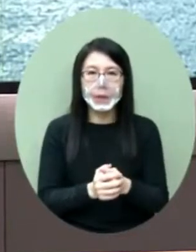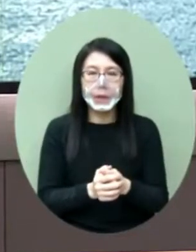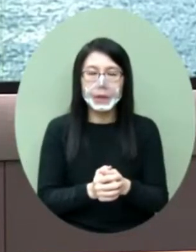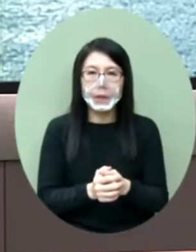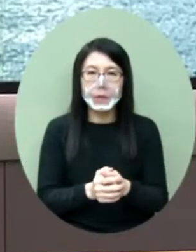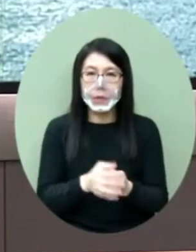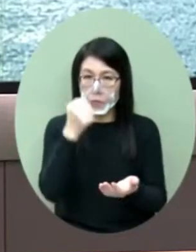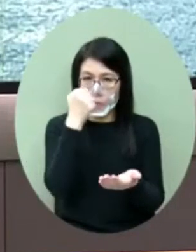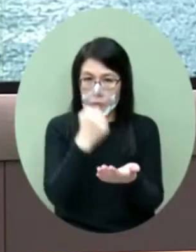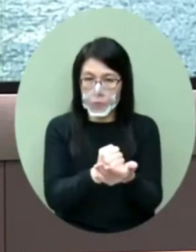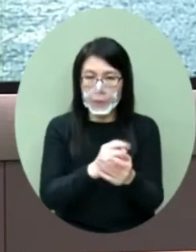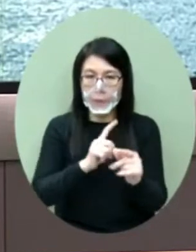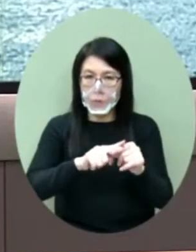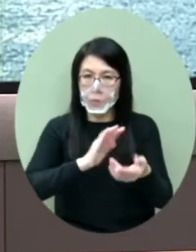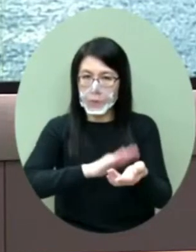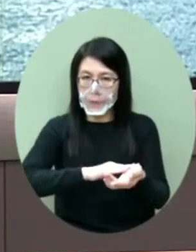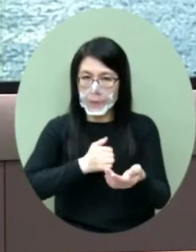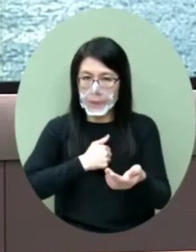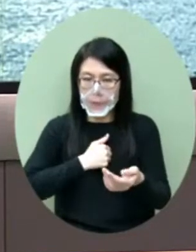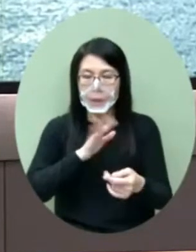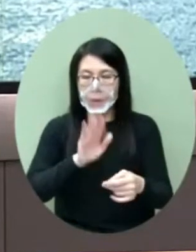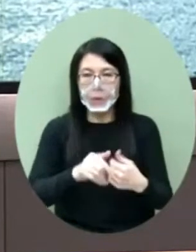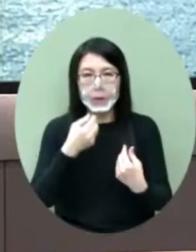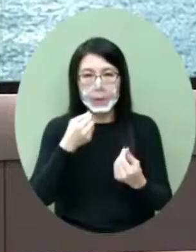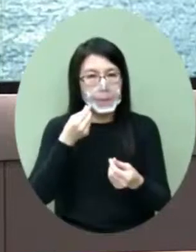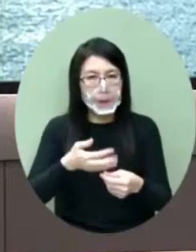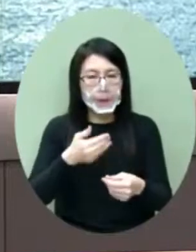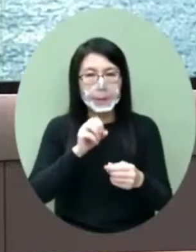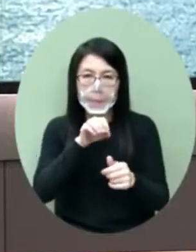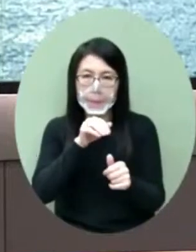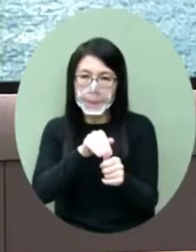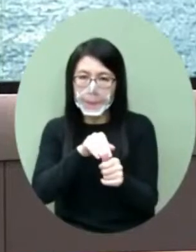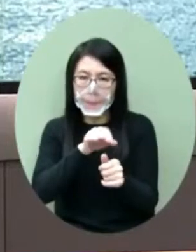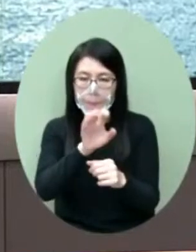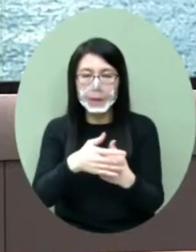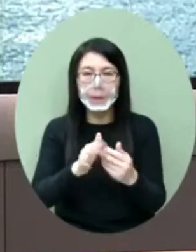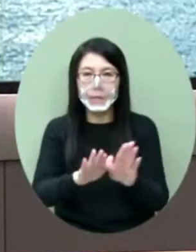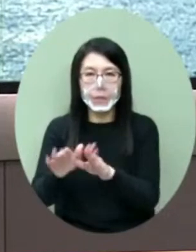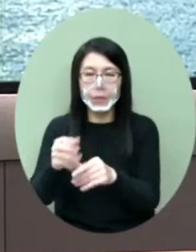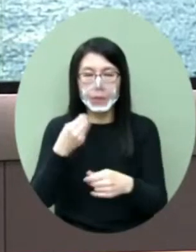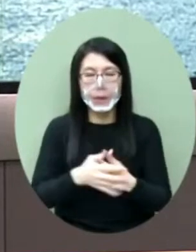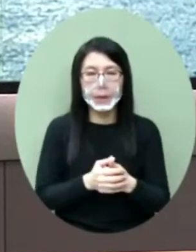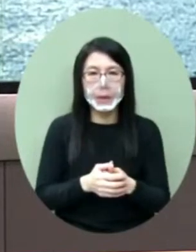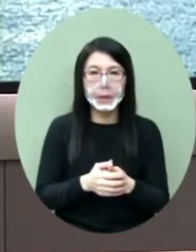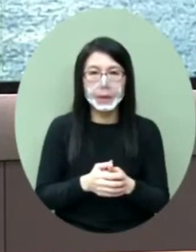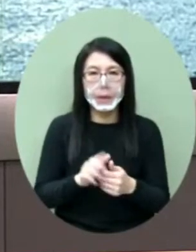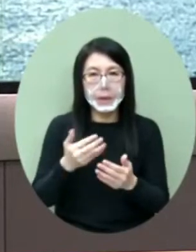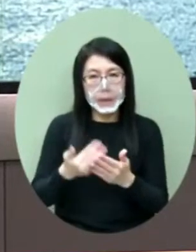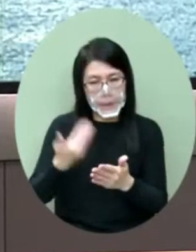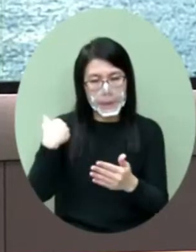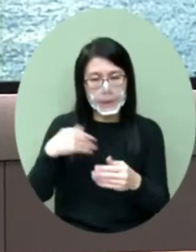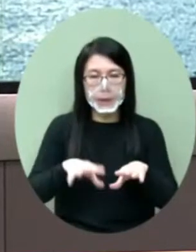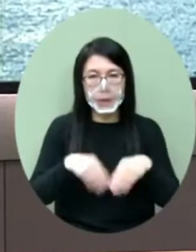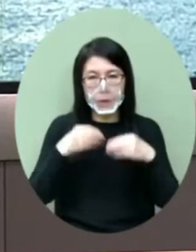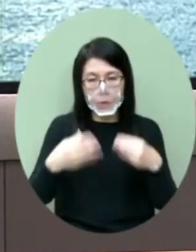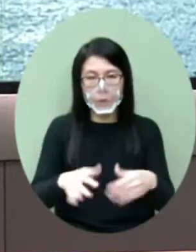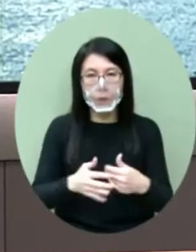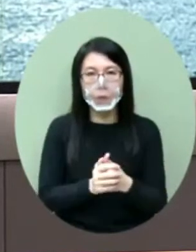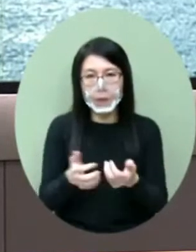consultation hotline in which the registered TCM can provide consultation service. And a bit earlier, some of